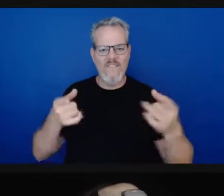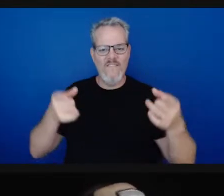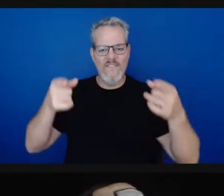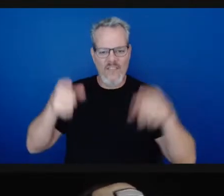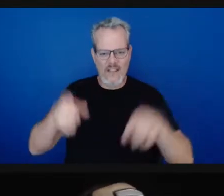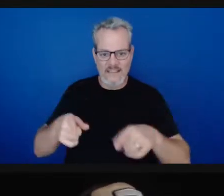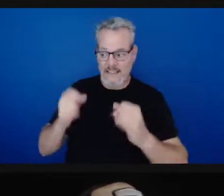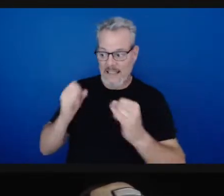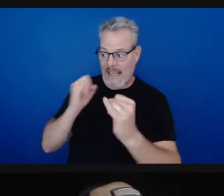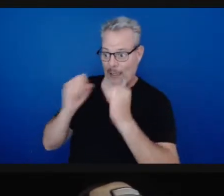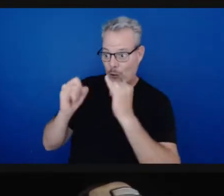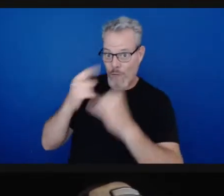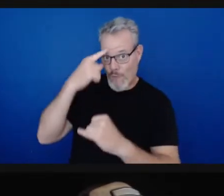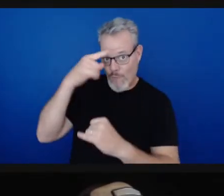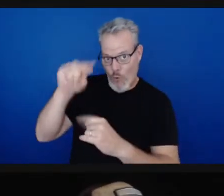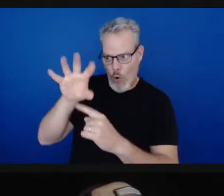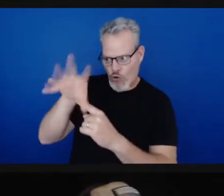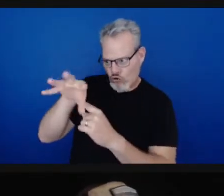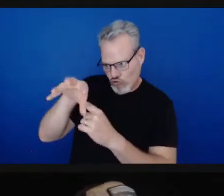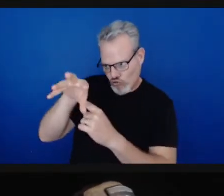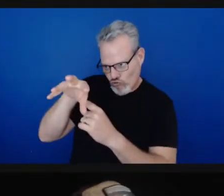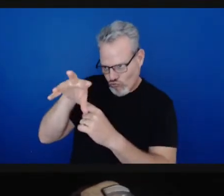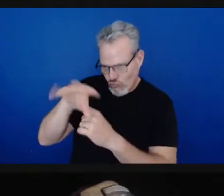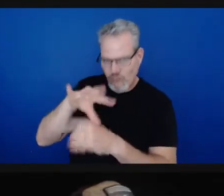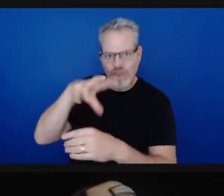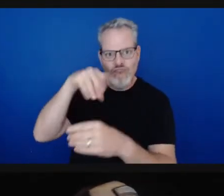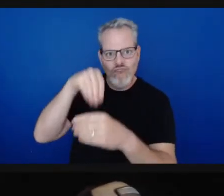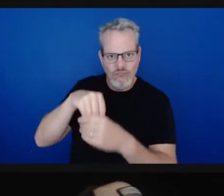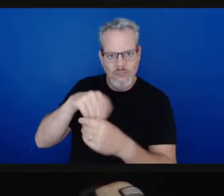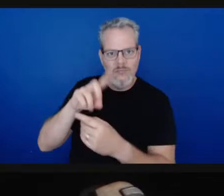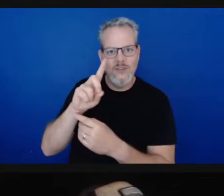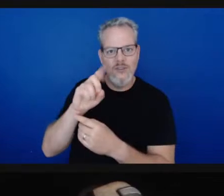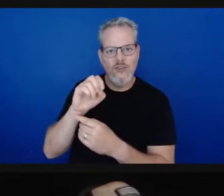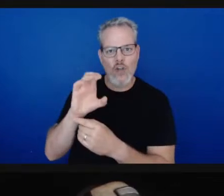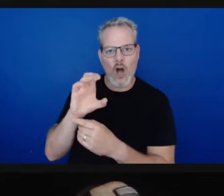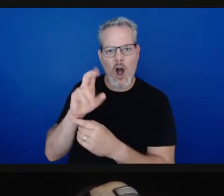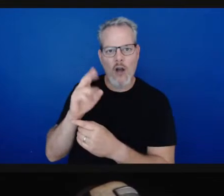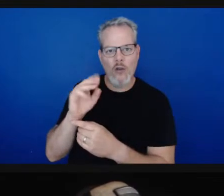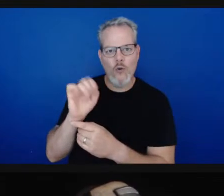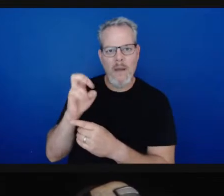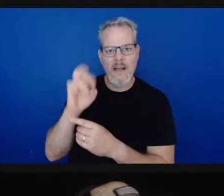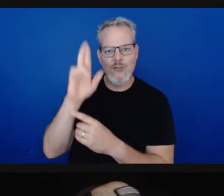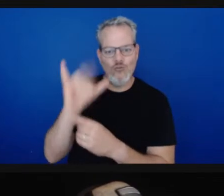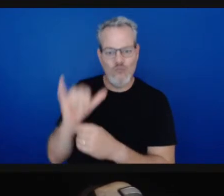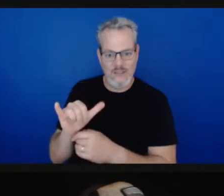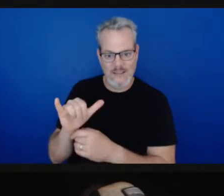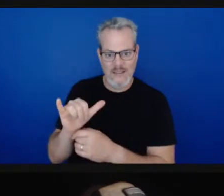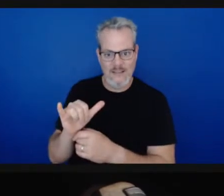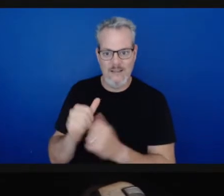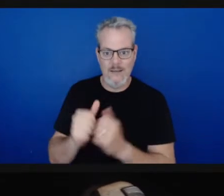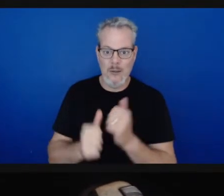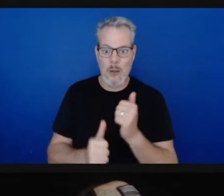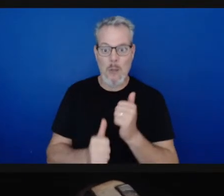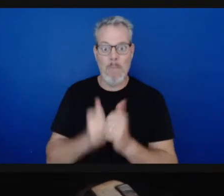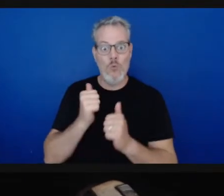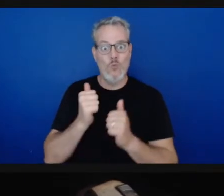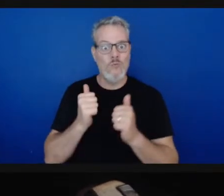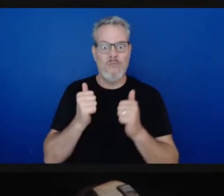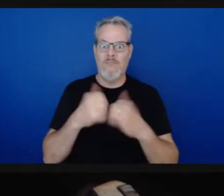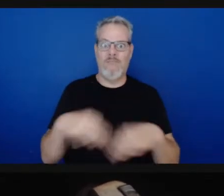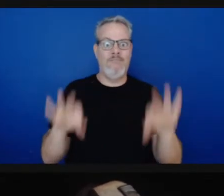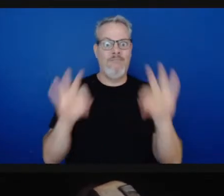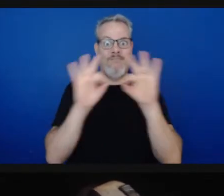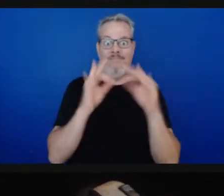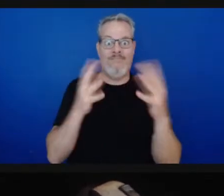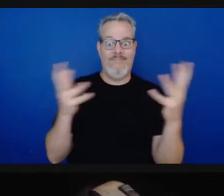interviews for the media, including documentaries. But the highlight of that, from the public's perspective, was